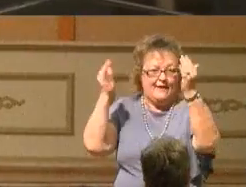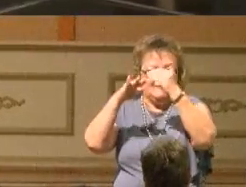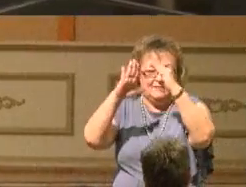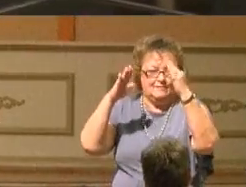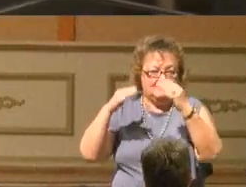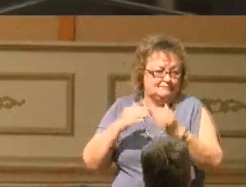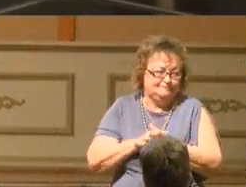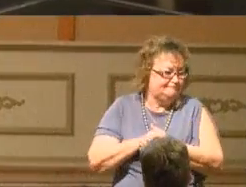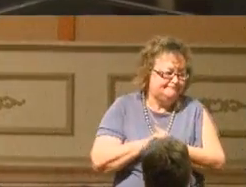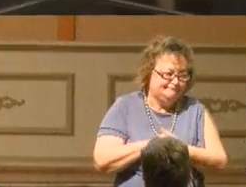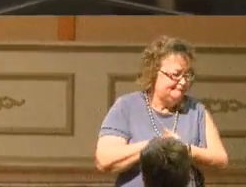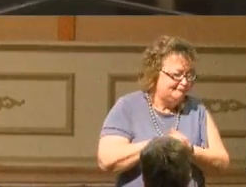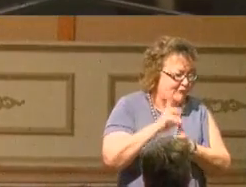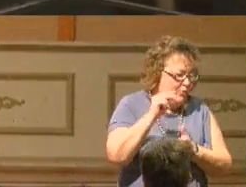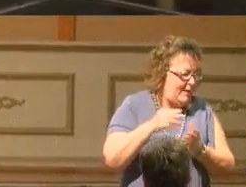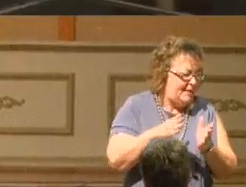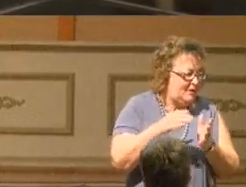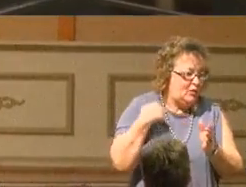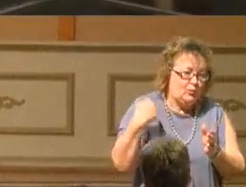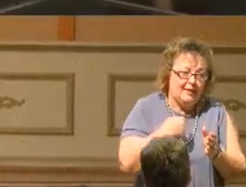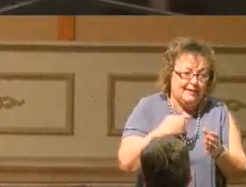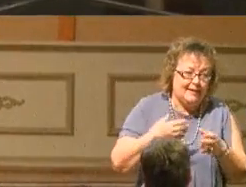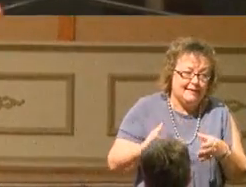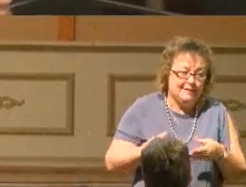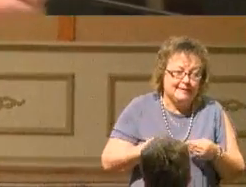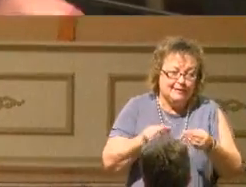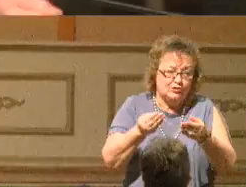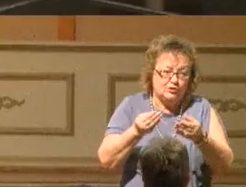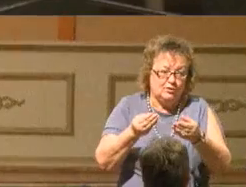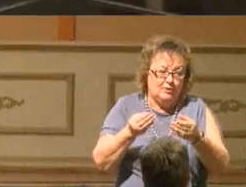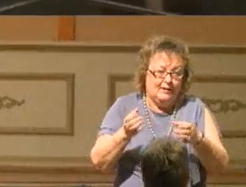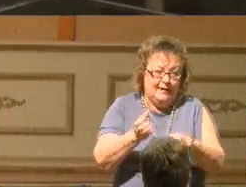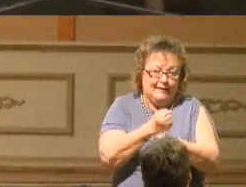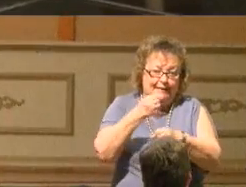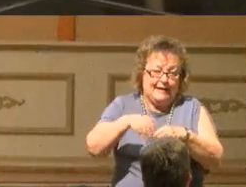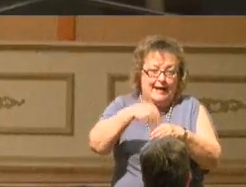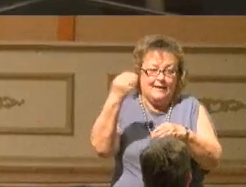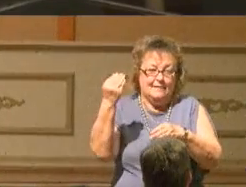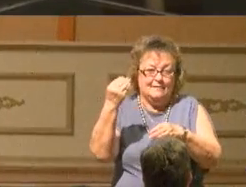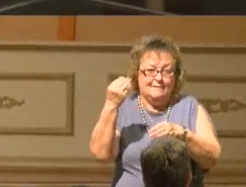us to give you a get out of jail, get out of hell free card.